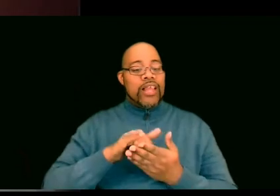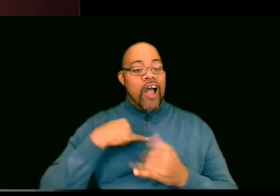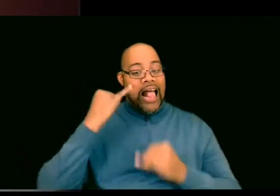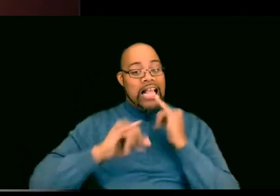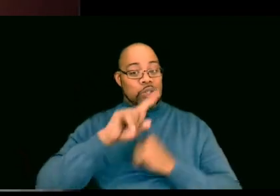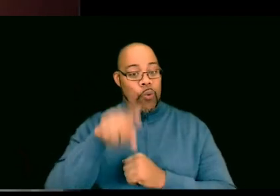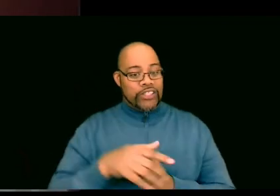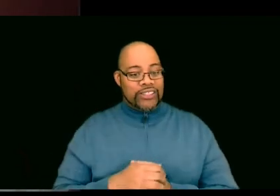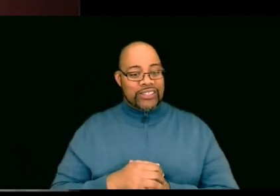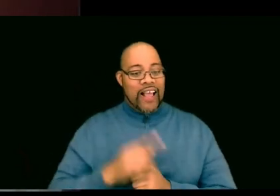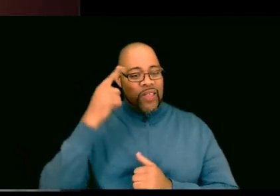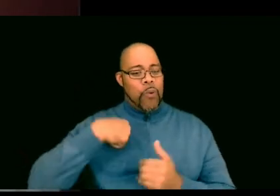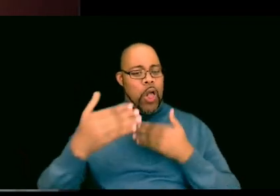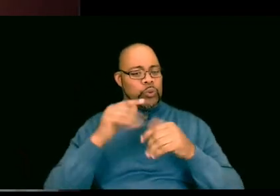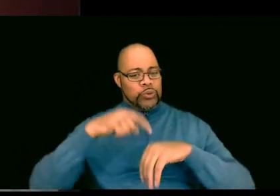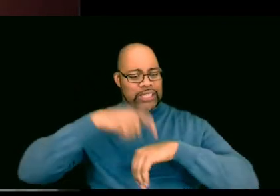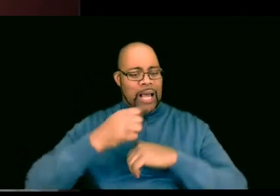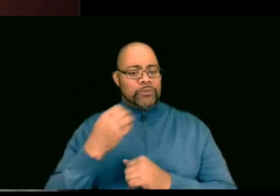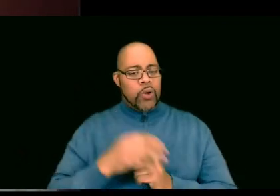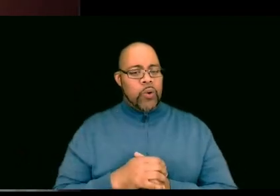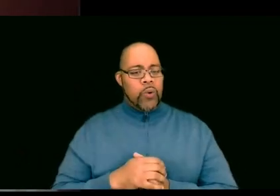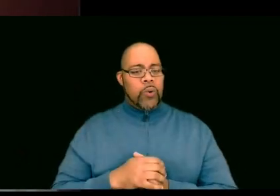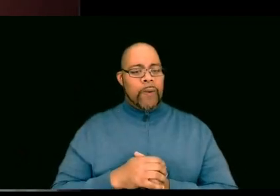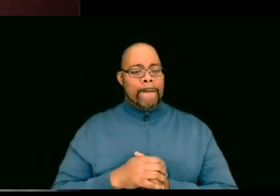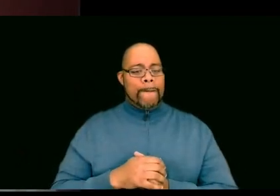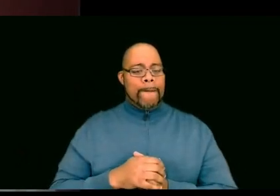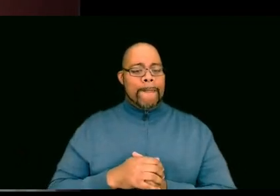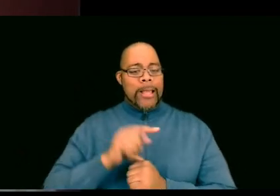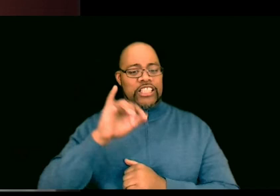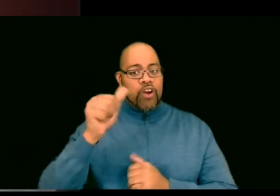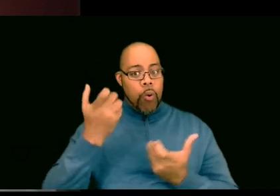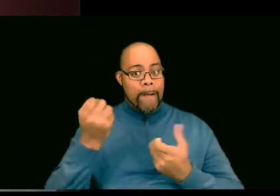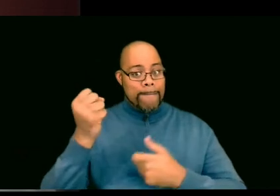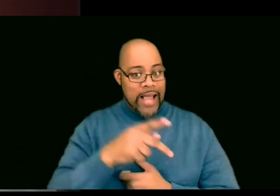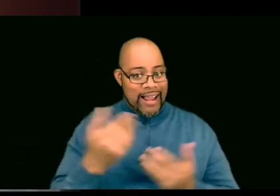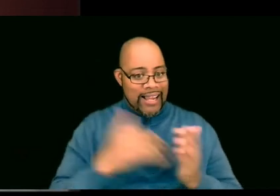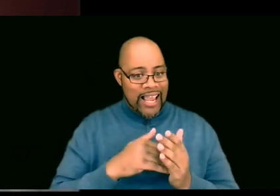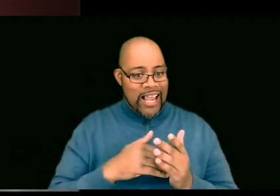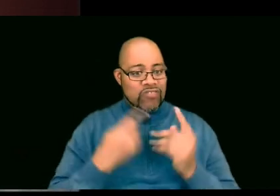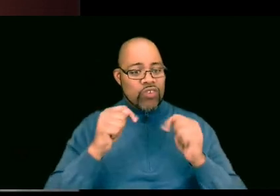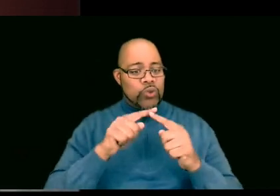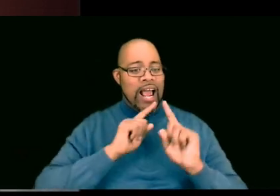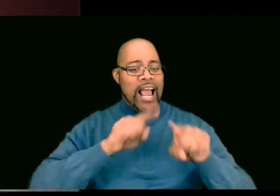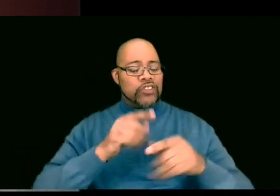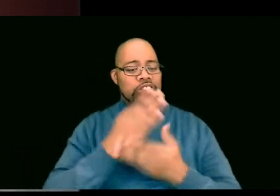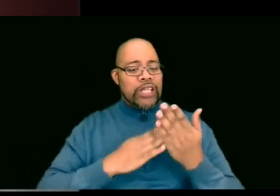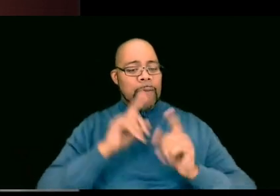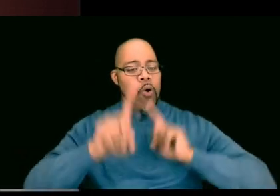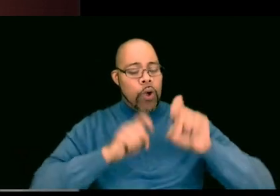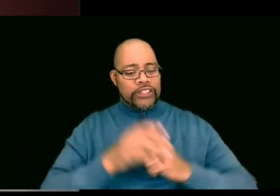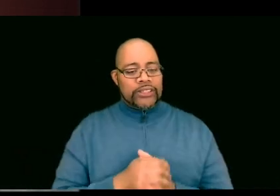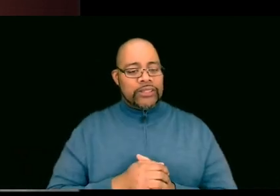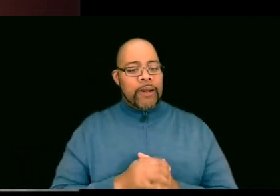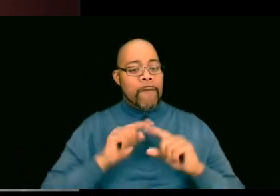Mm-hmm. Yeah. So that was our last question. I think we're getting close to time. So if Tier wants to come back in, we can try to answer